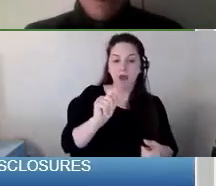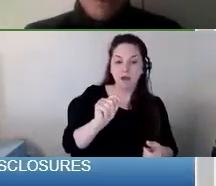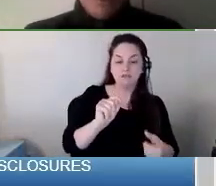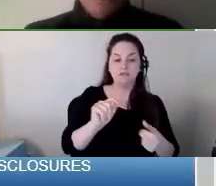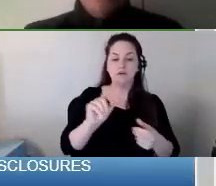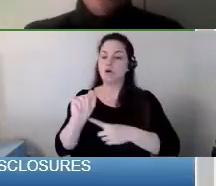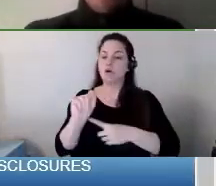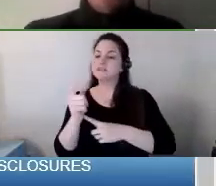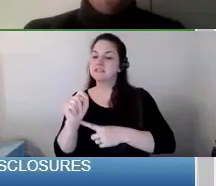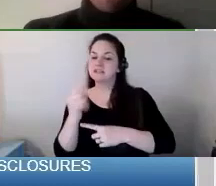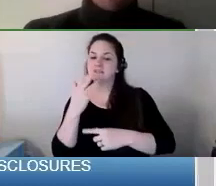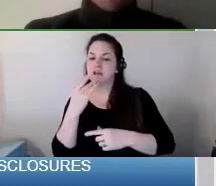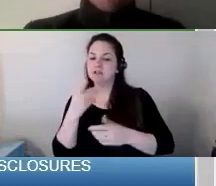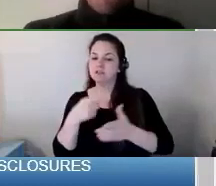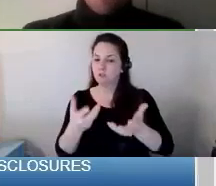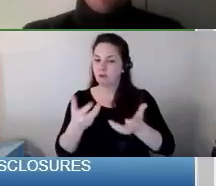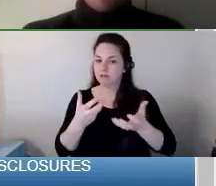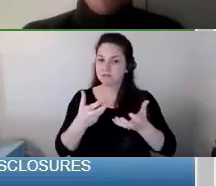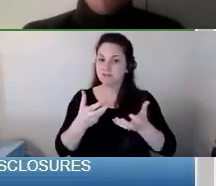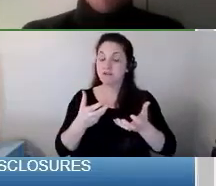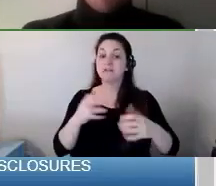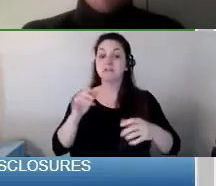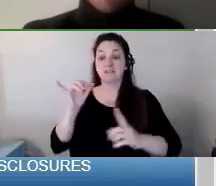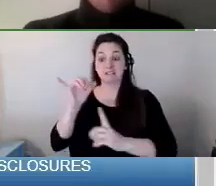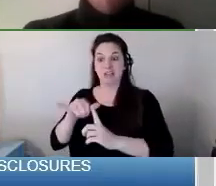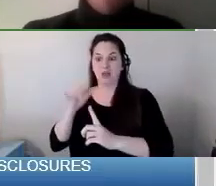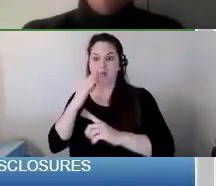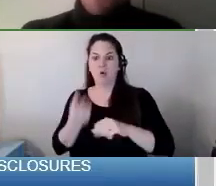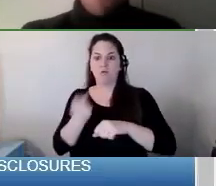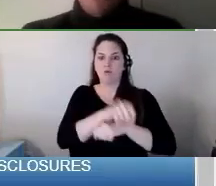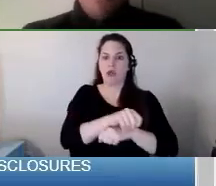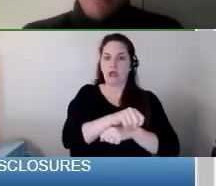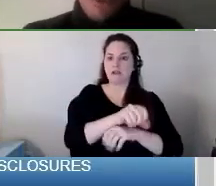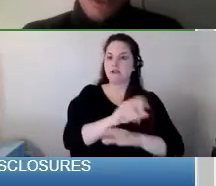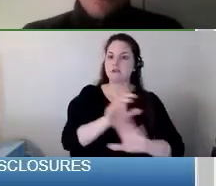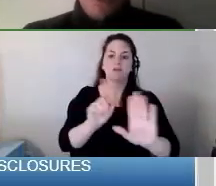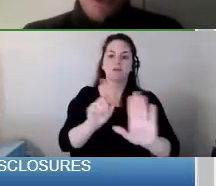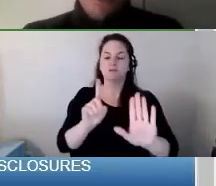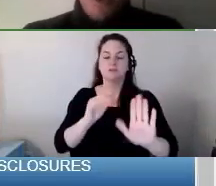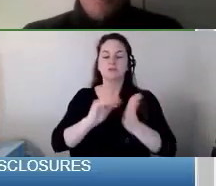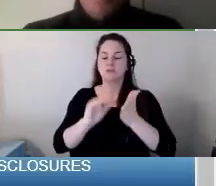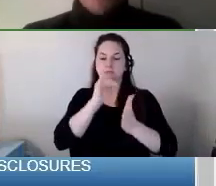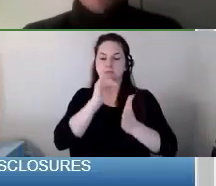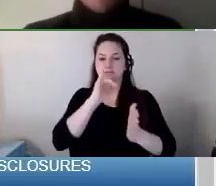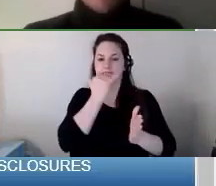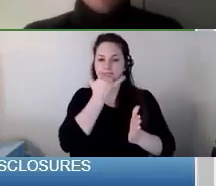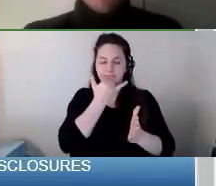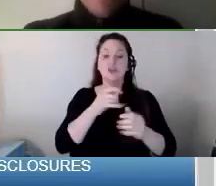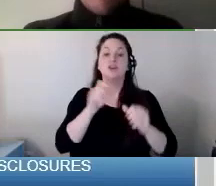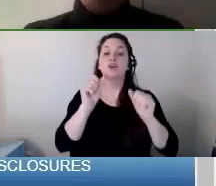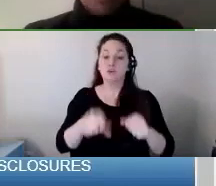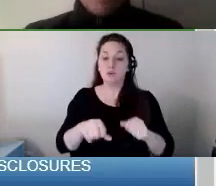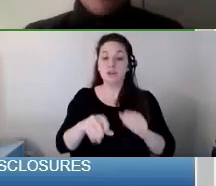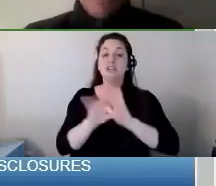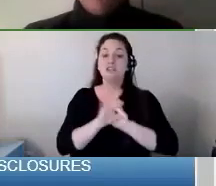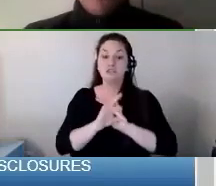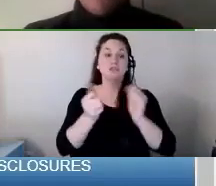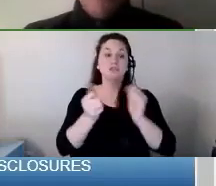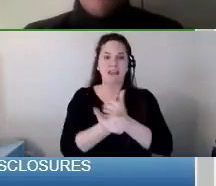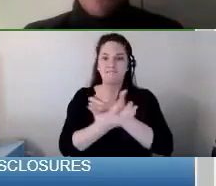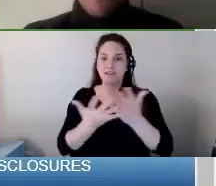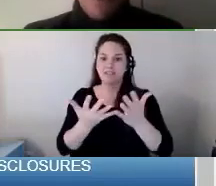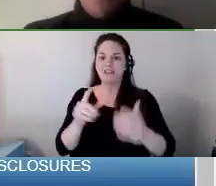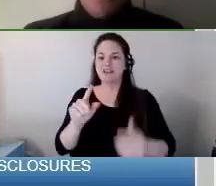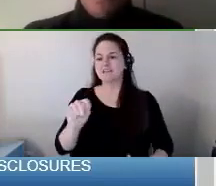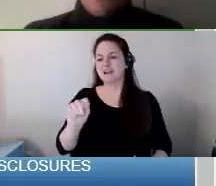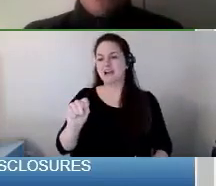like. So this overrides the specific, no, excuse me, the other way around. You can choose everything in Times New